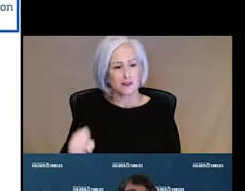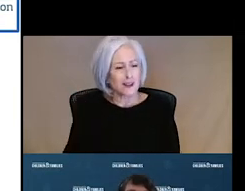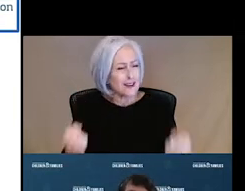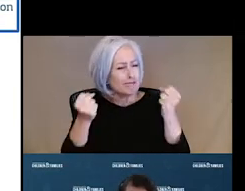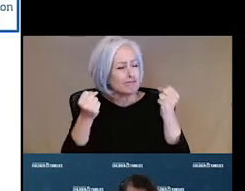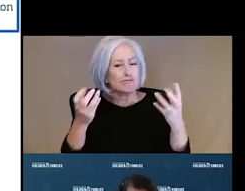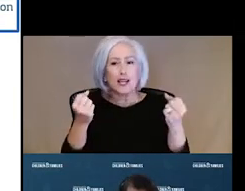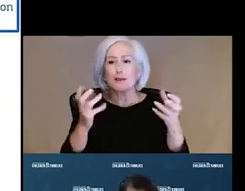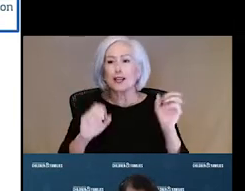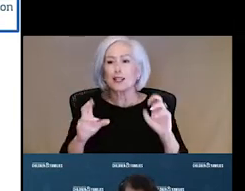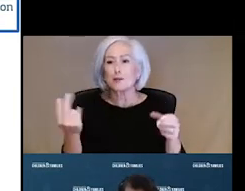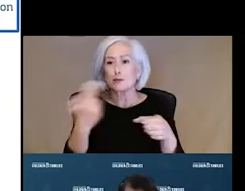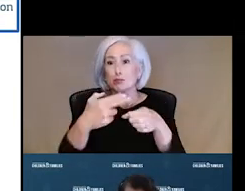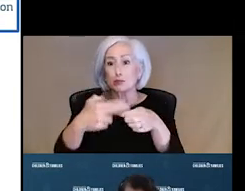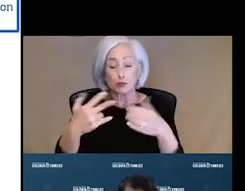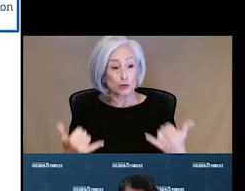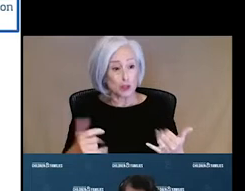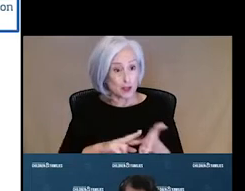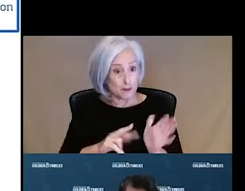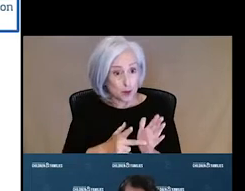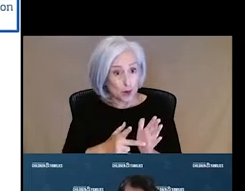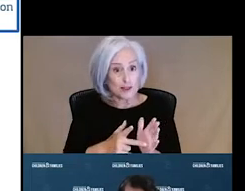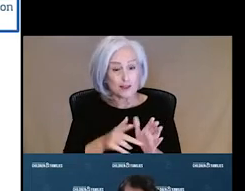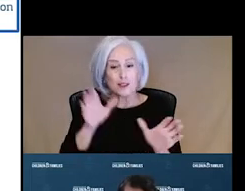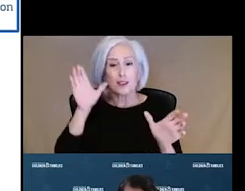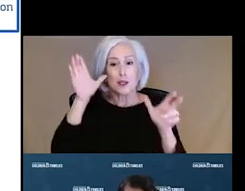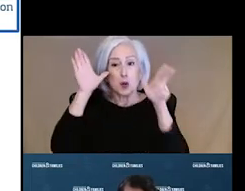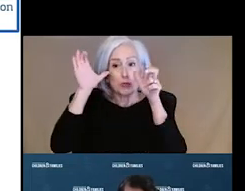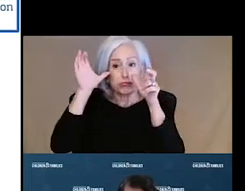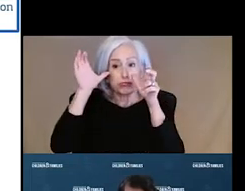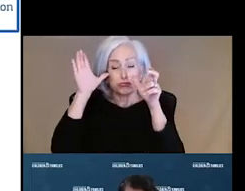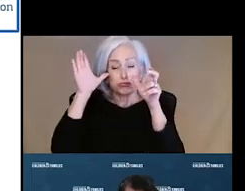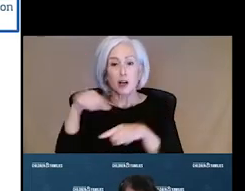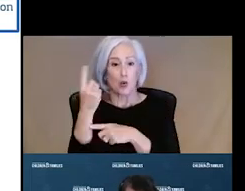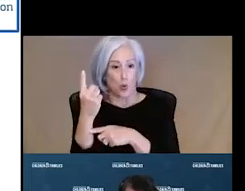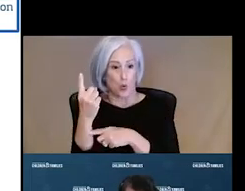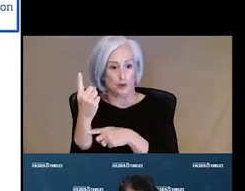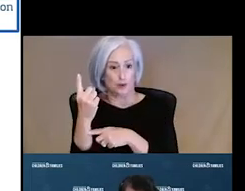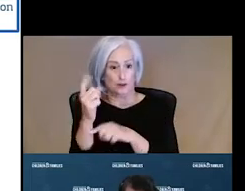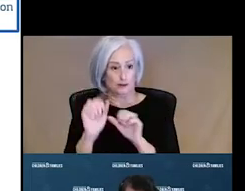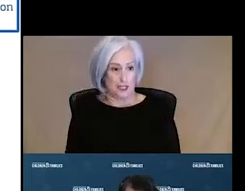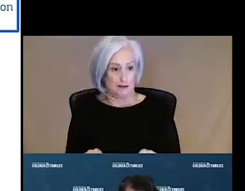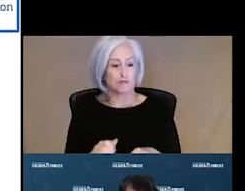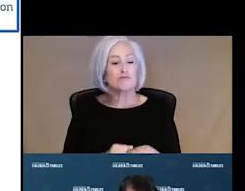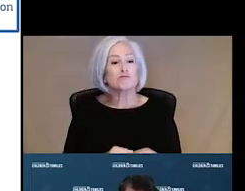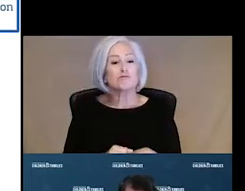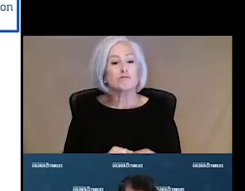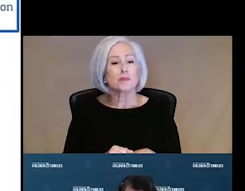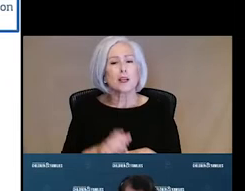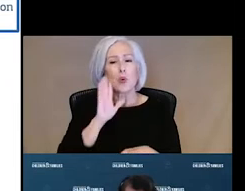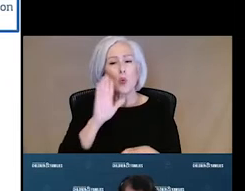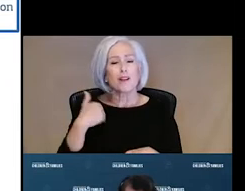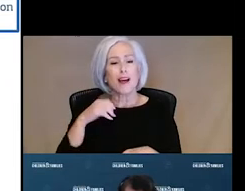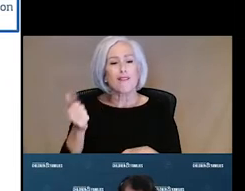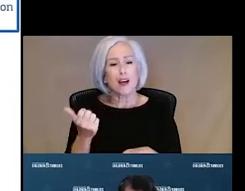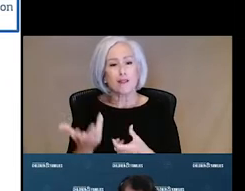you will be in listen mode only for our webinar today. We will provide other opportunities to engage throughout our time together with different types of